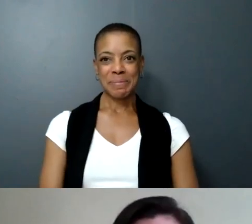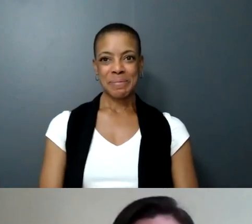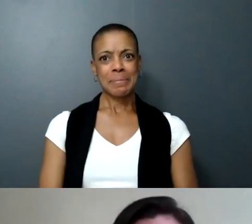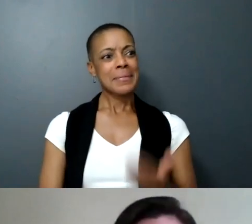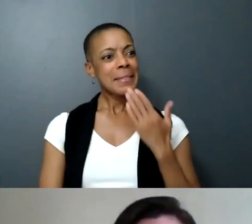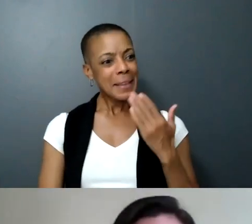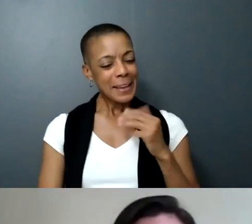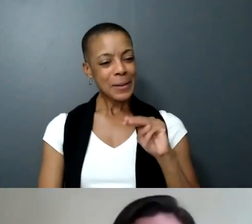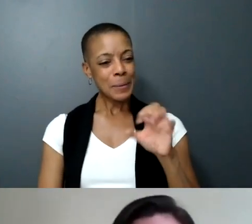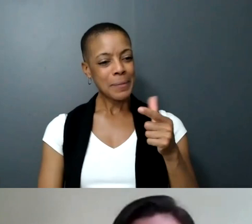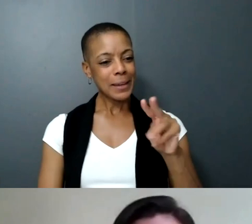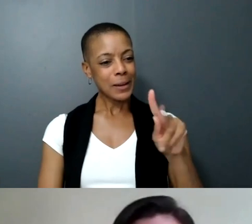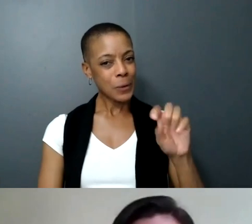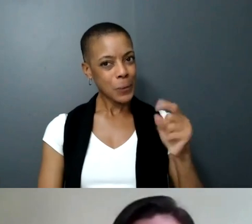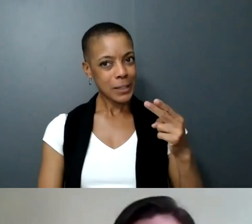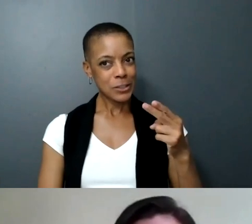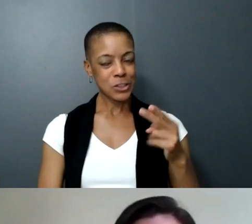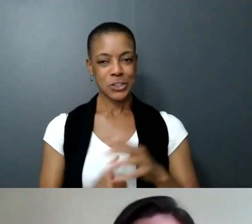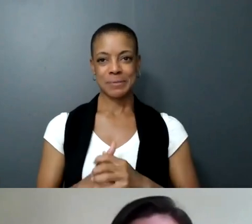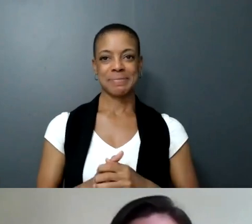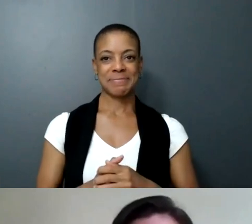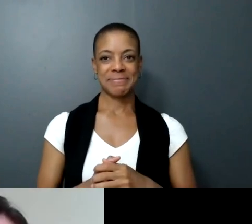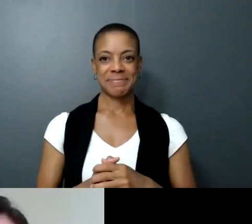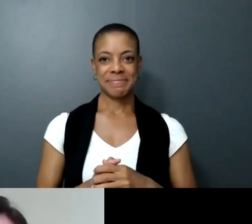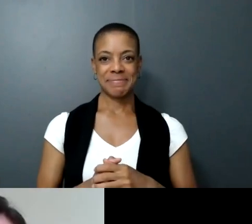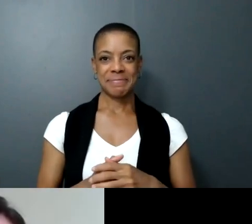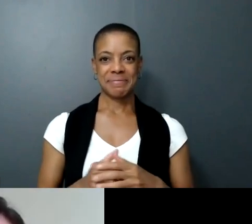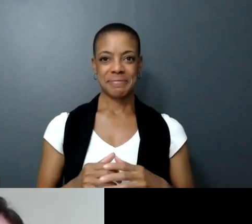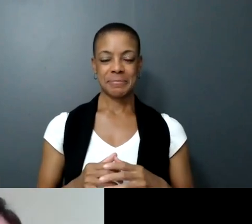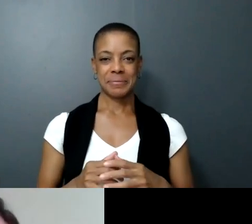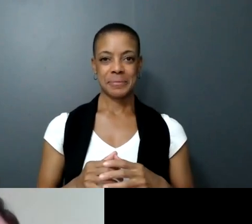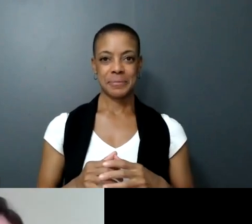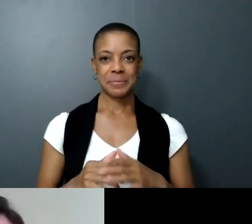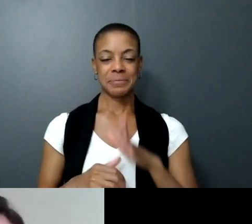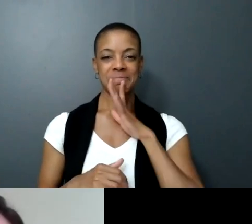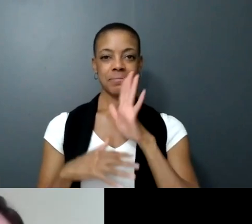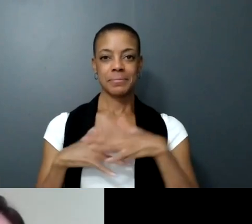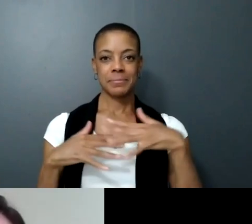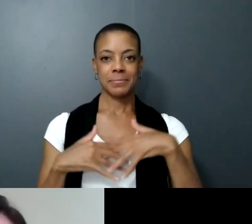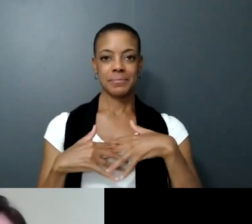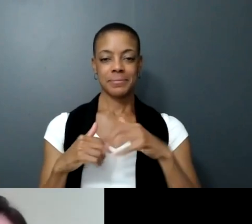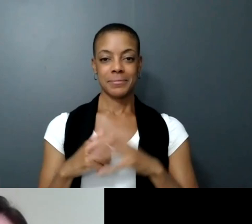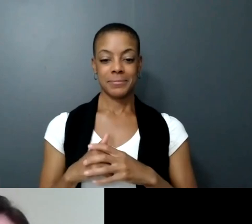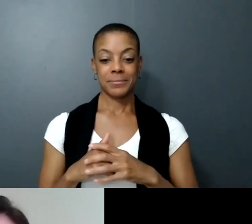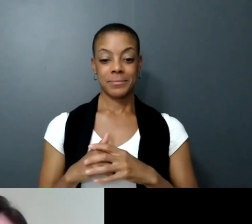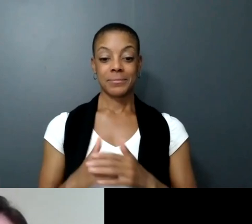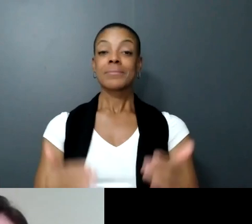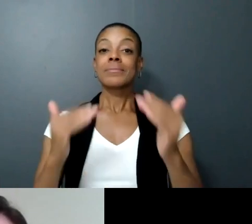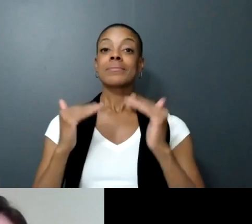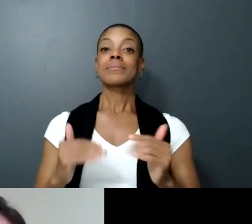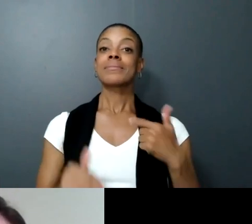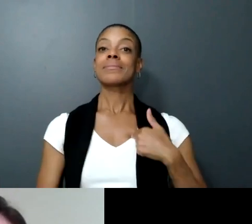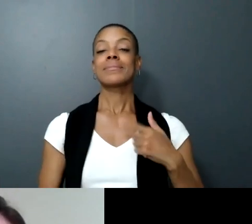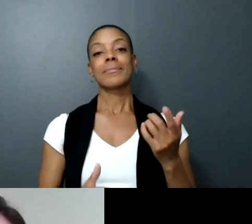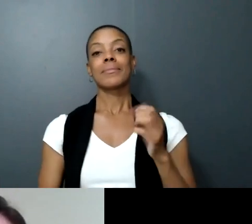Miigwech. Anin Gishab Dishnakaz Ashkigamang Gimandao Mozo Dodam. I'm Chief Emily Wheatung of Curve Lake